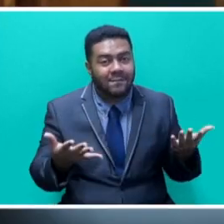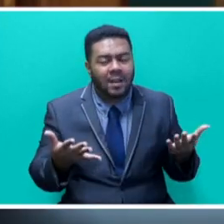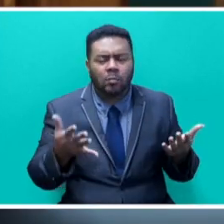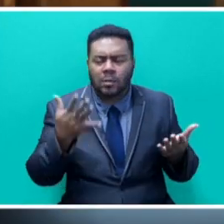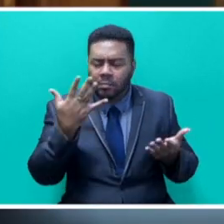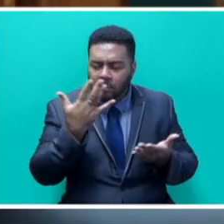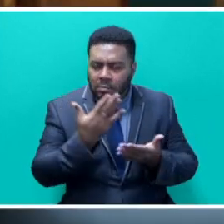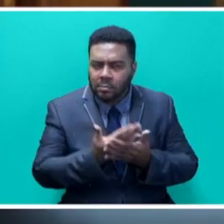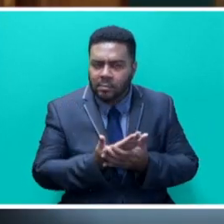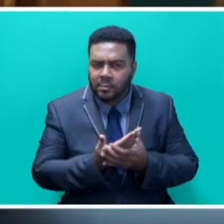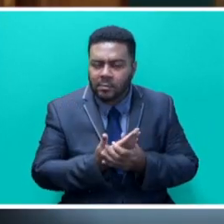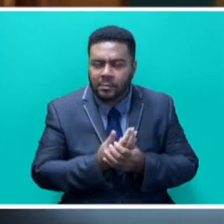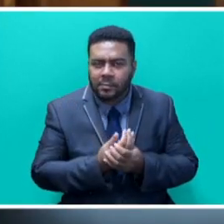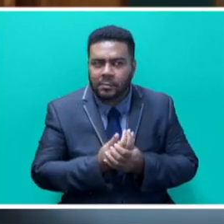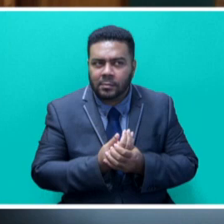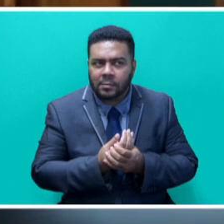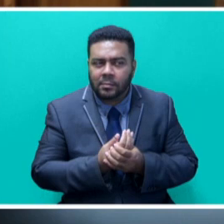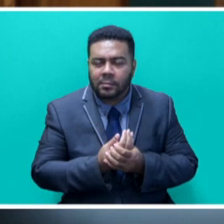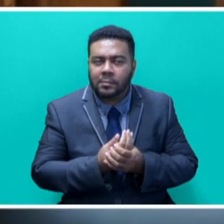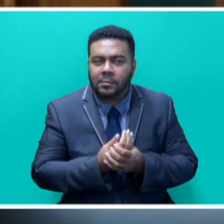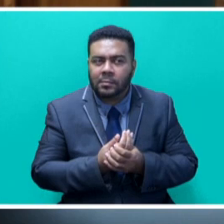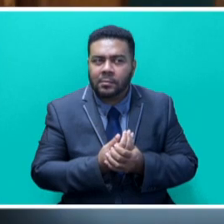likely